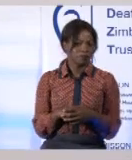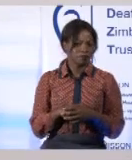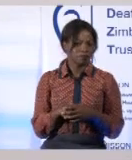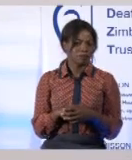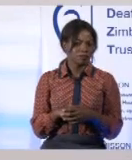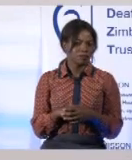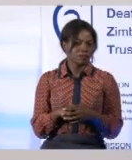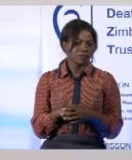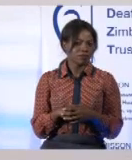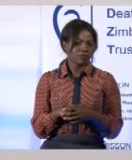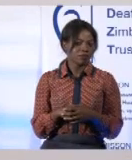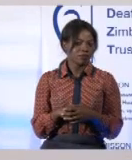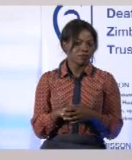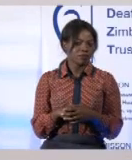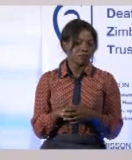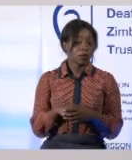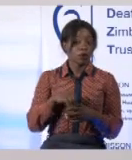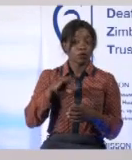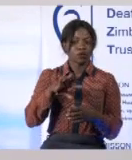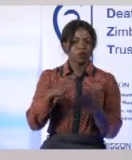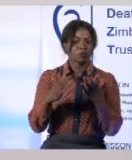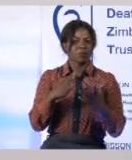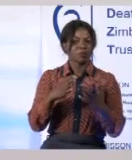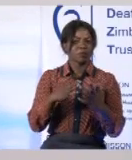you might line someone, it's called lining.